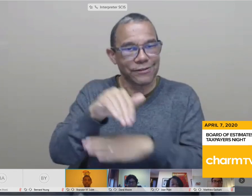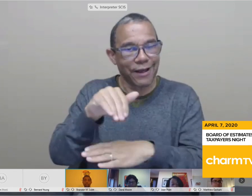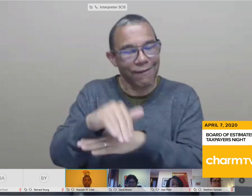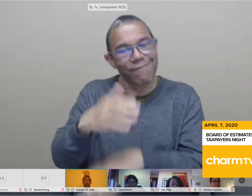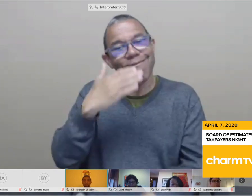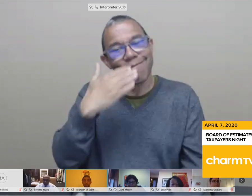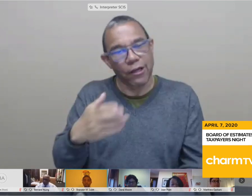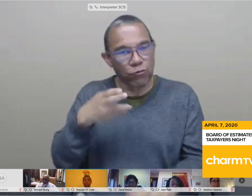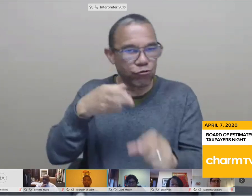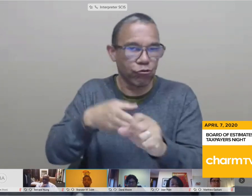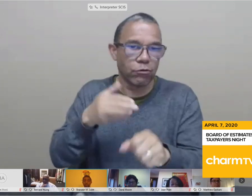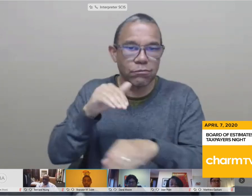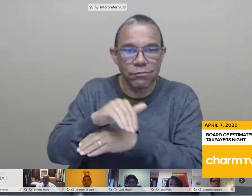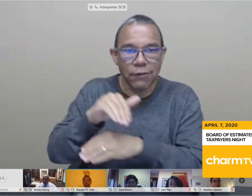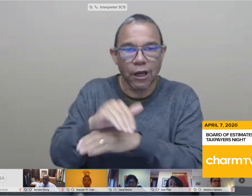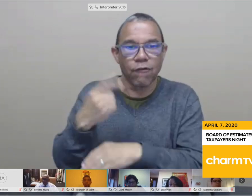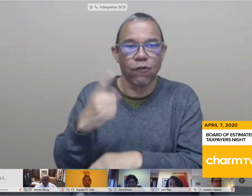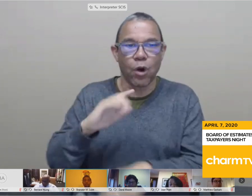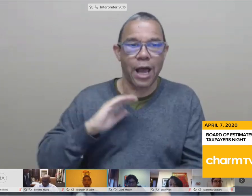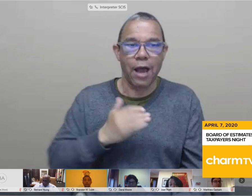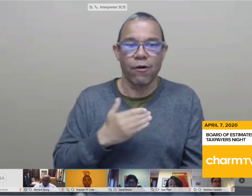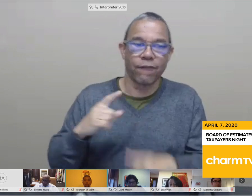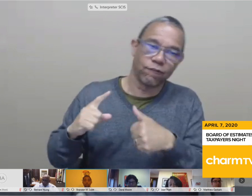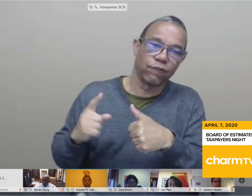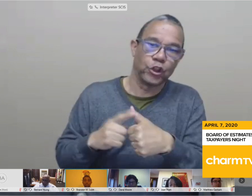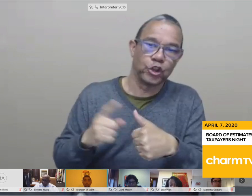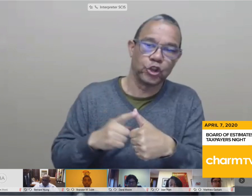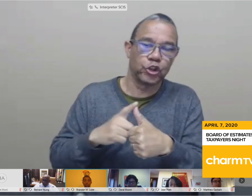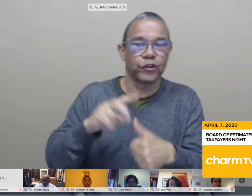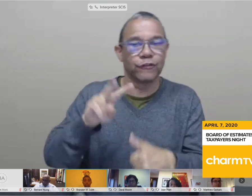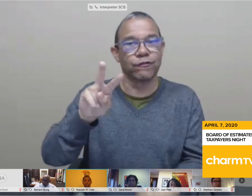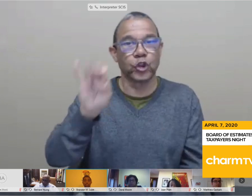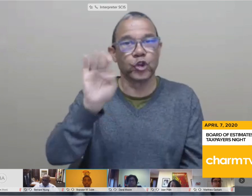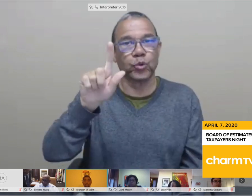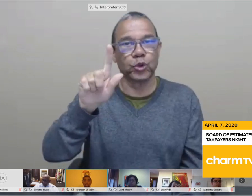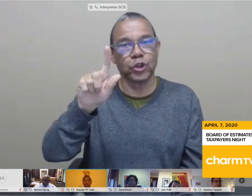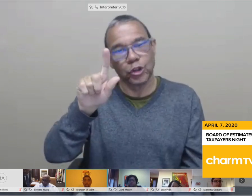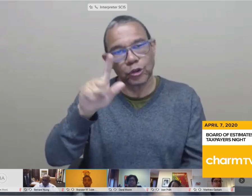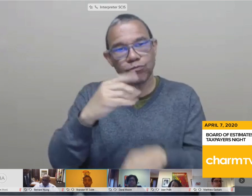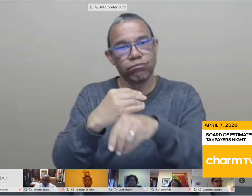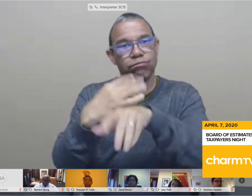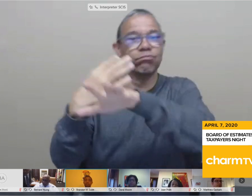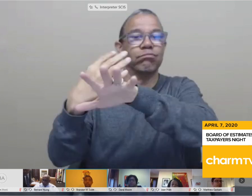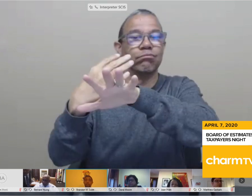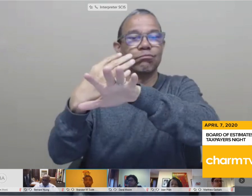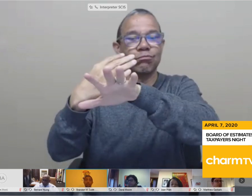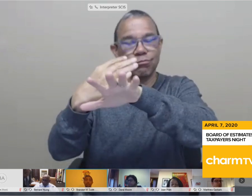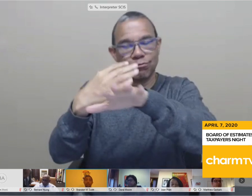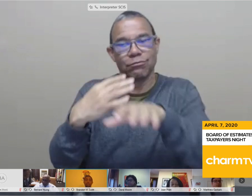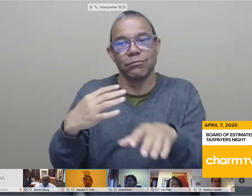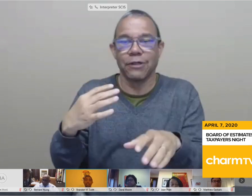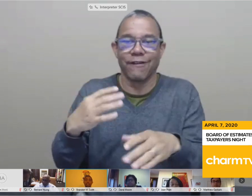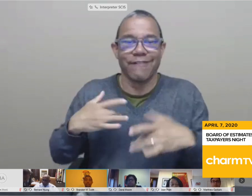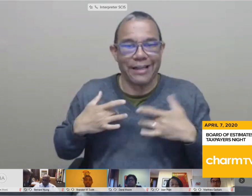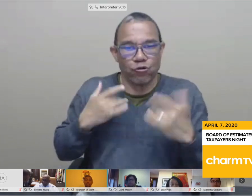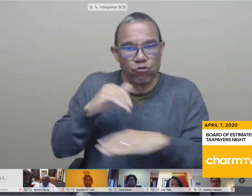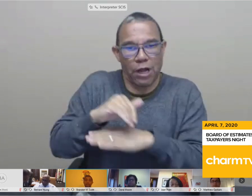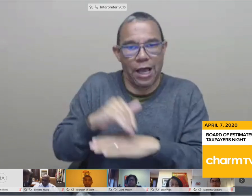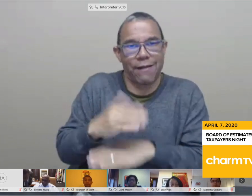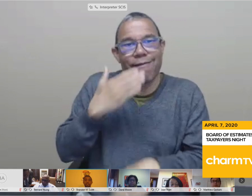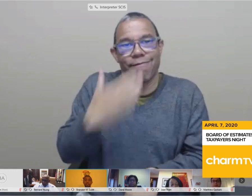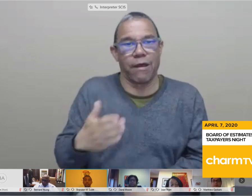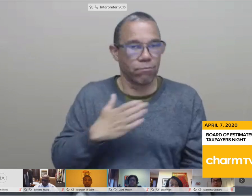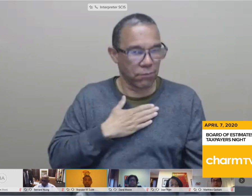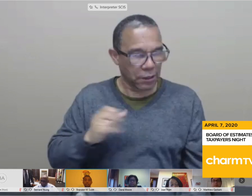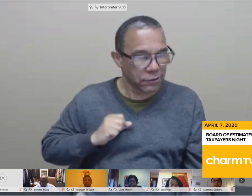this evening for our first ever virtual Baltimore City Board of Estimates Taxpayers Night. I want to thank my staff